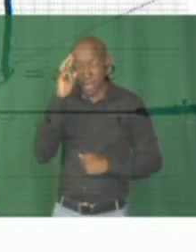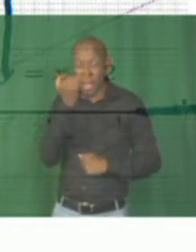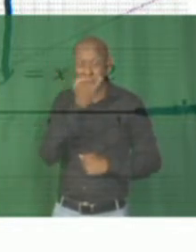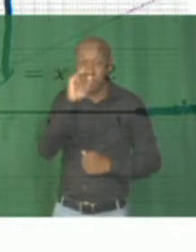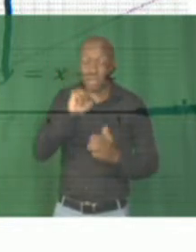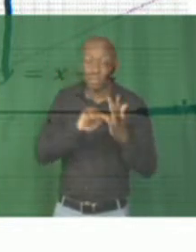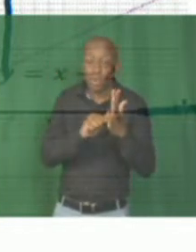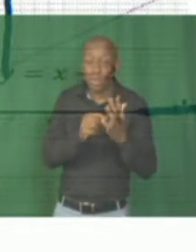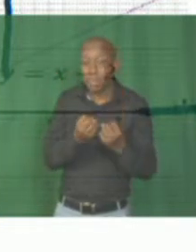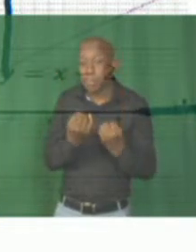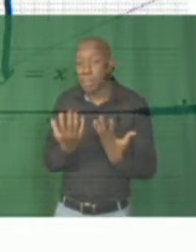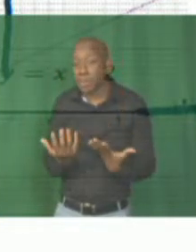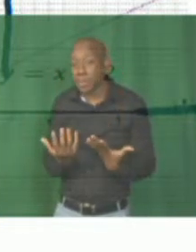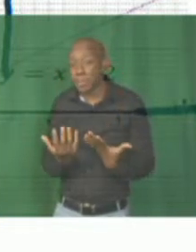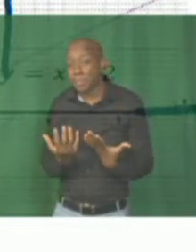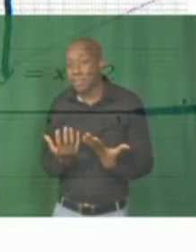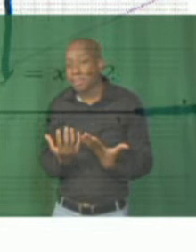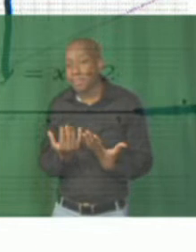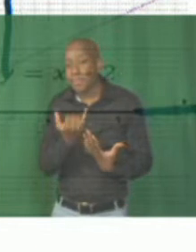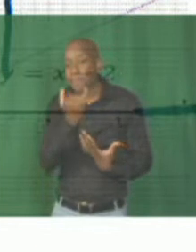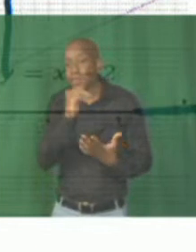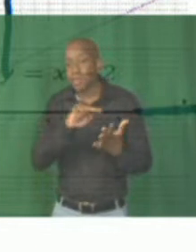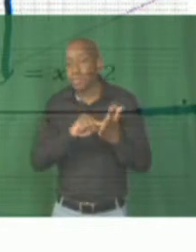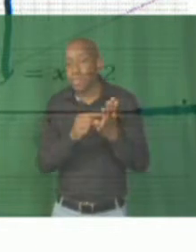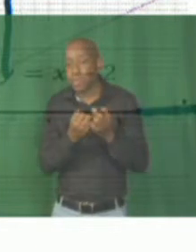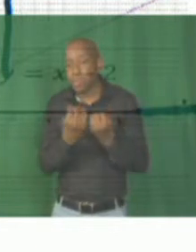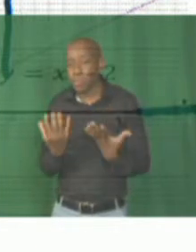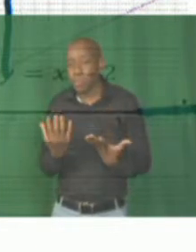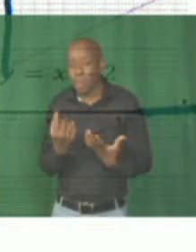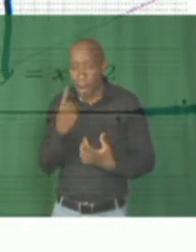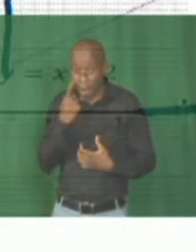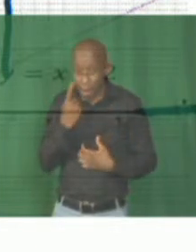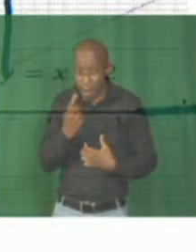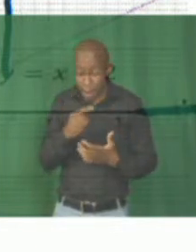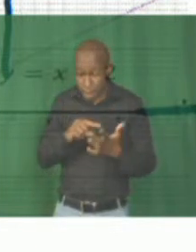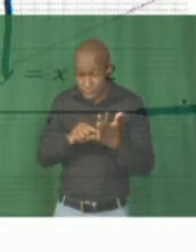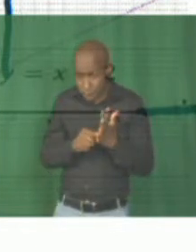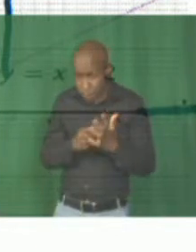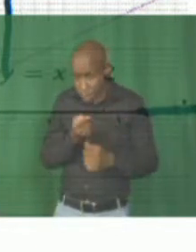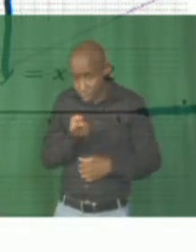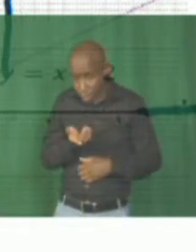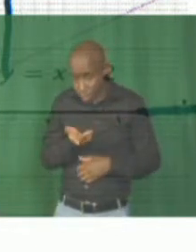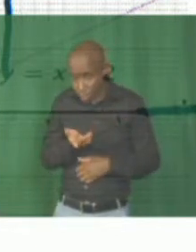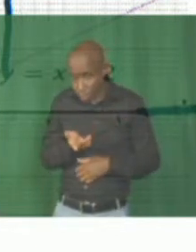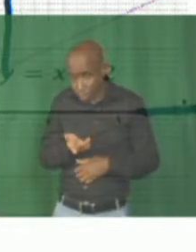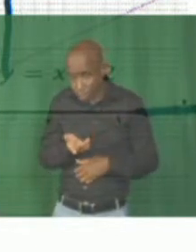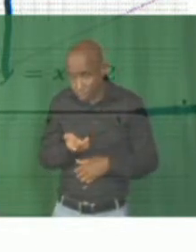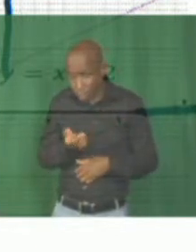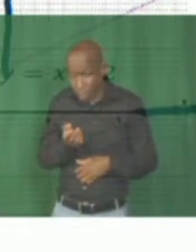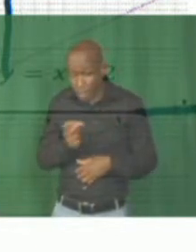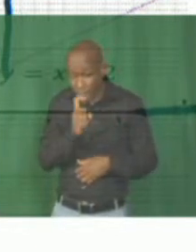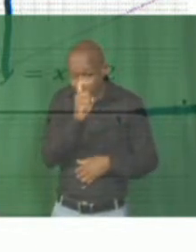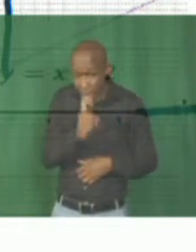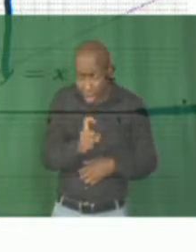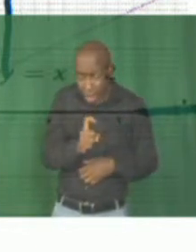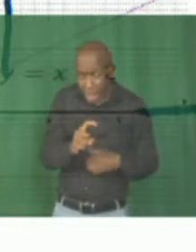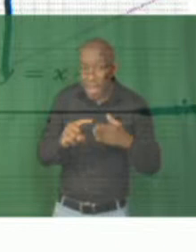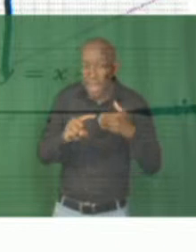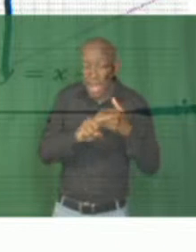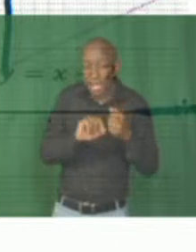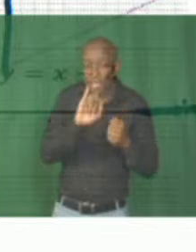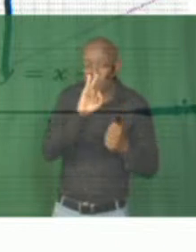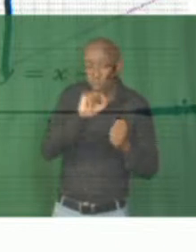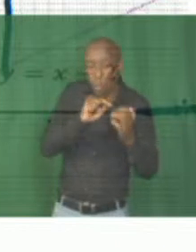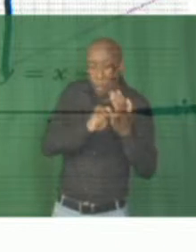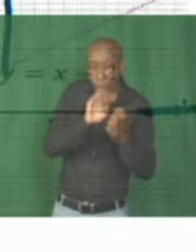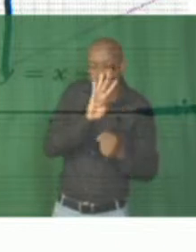point here, it's going to be that point there, which is when x is negative